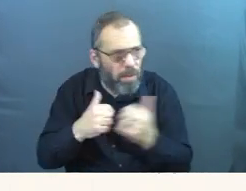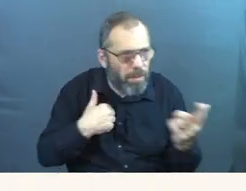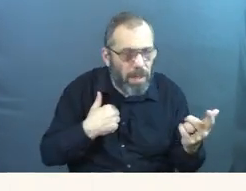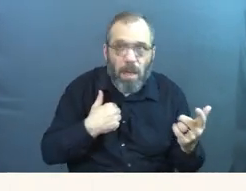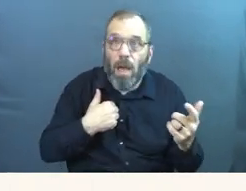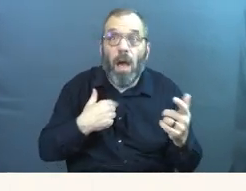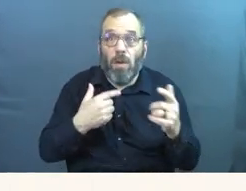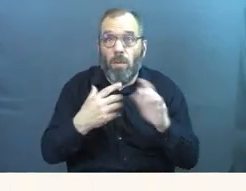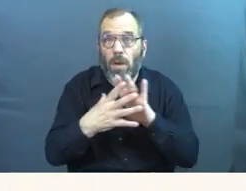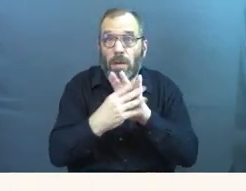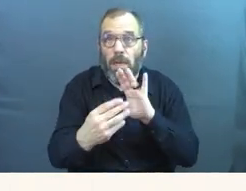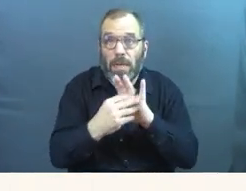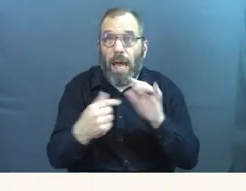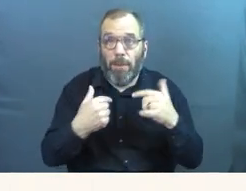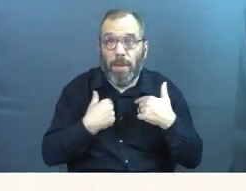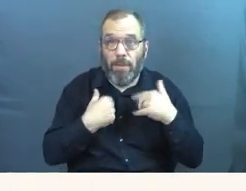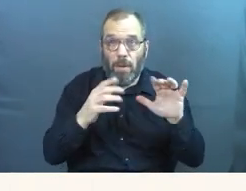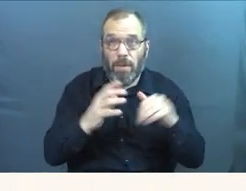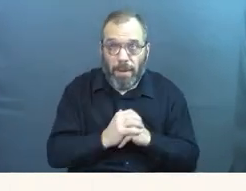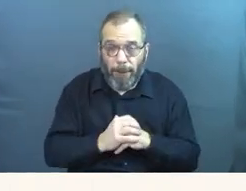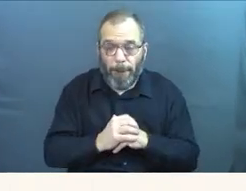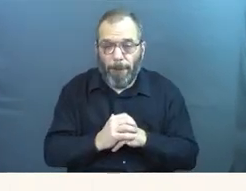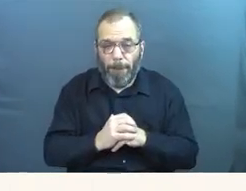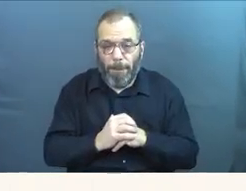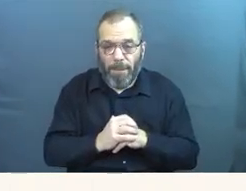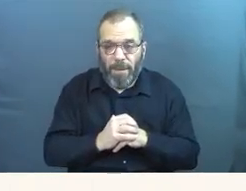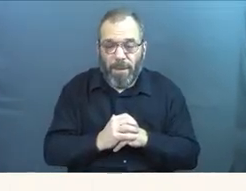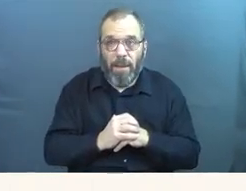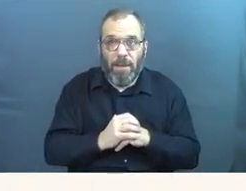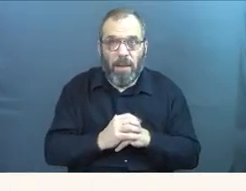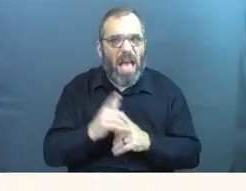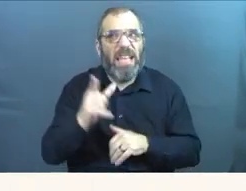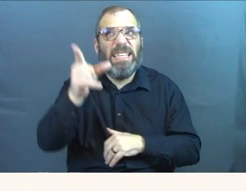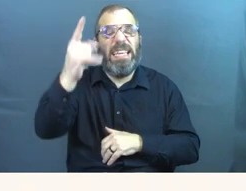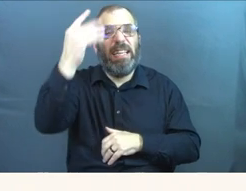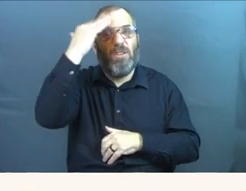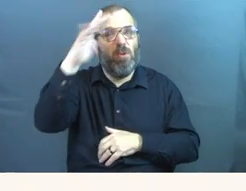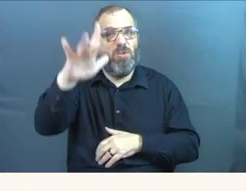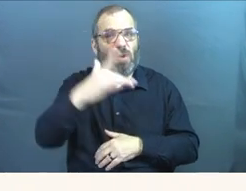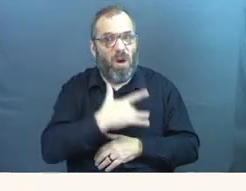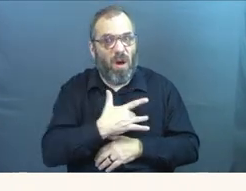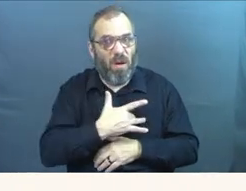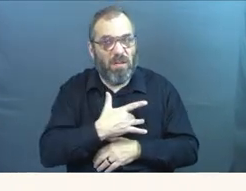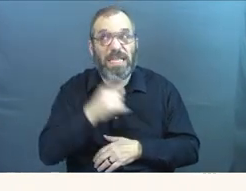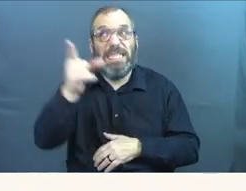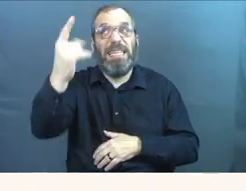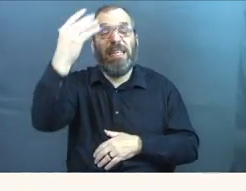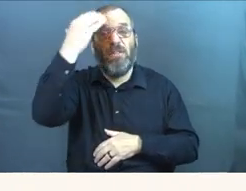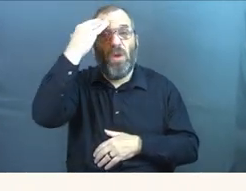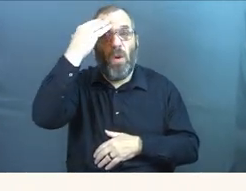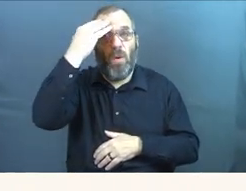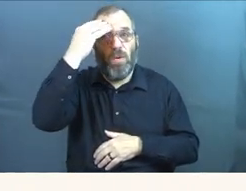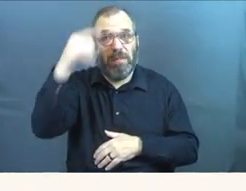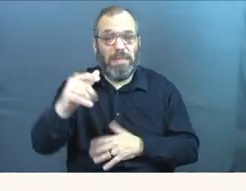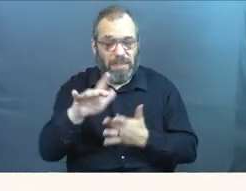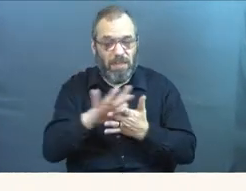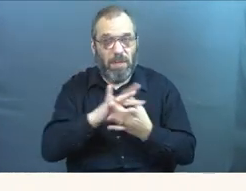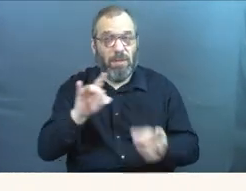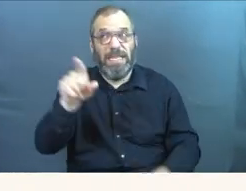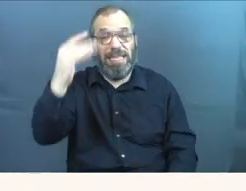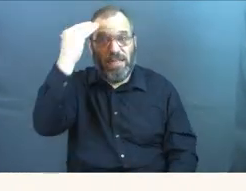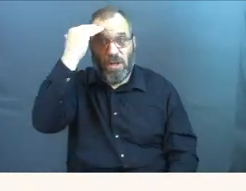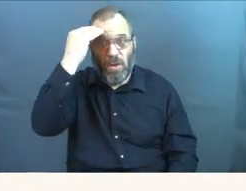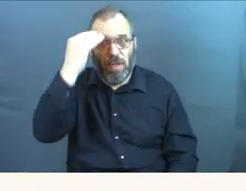We're all going to say these phrases together right now, and God knows your heart. God knows where you're at